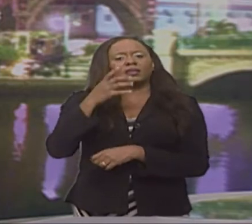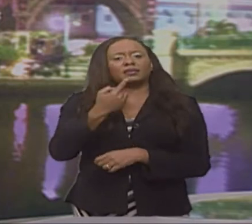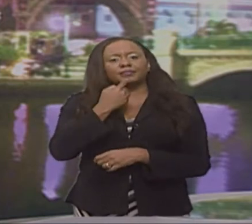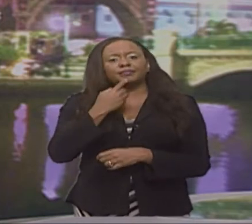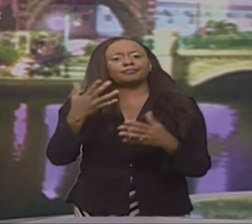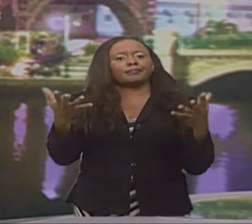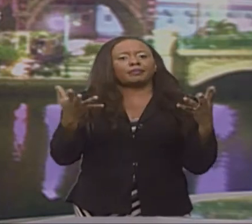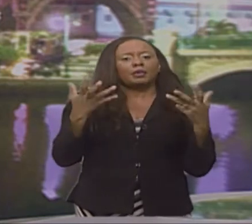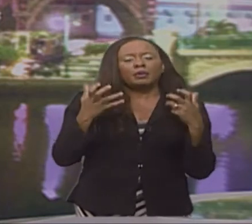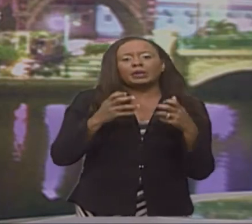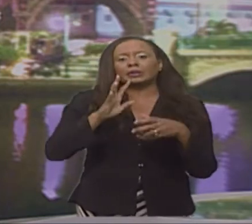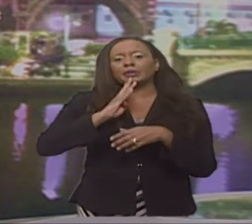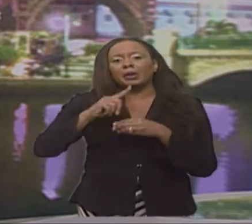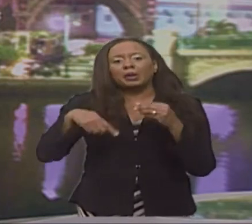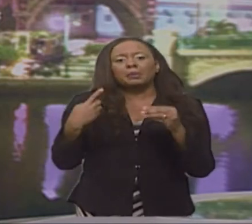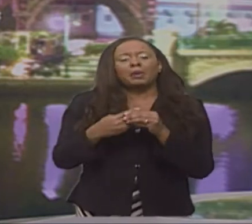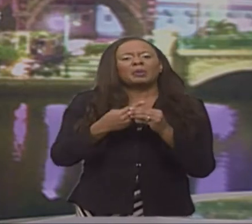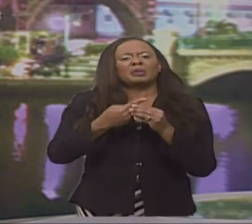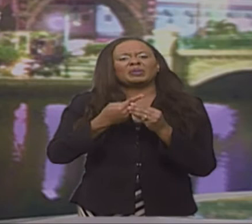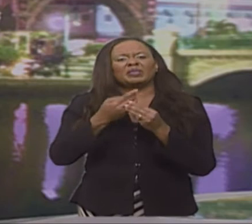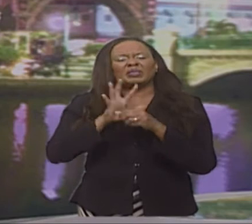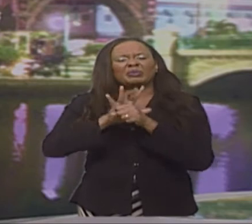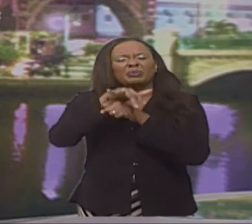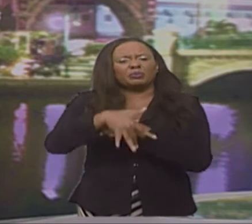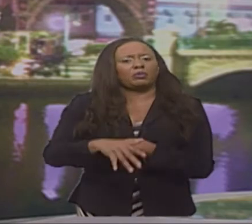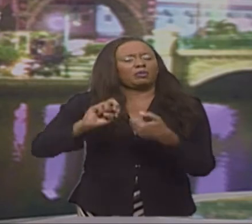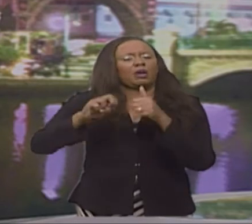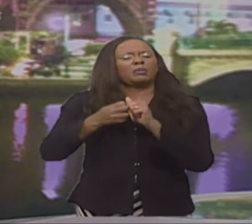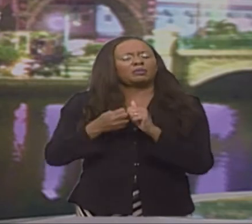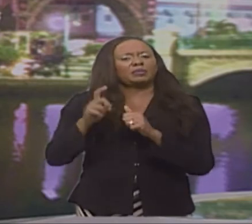Dr. Estwick used the opportunity to address the sewage overflow issue.